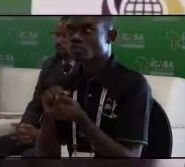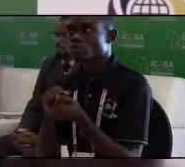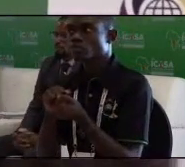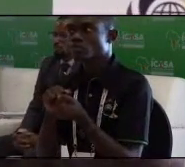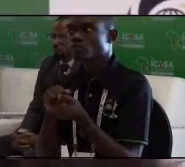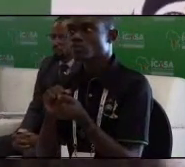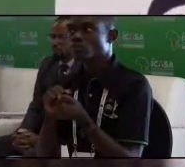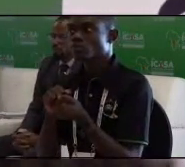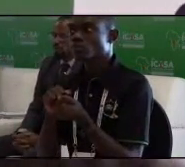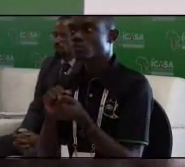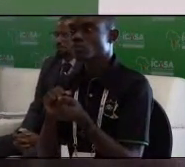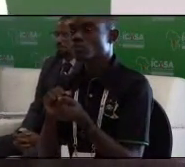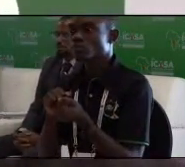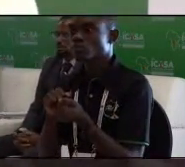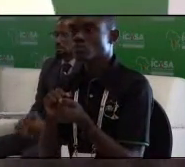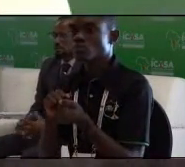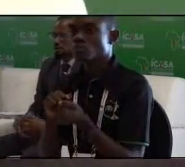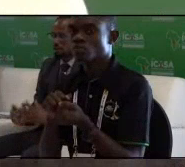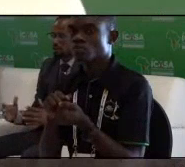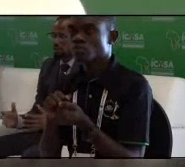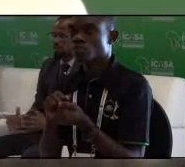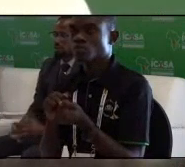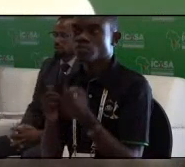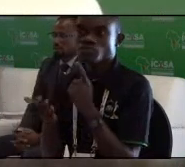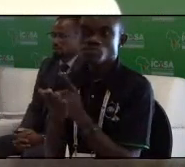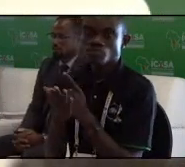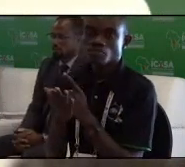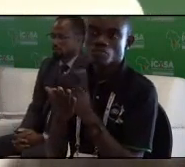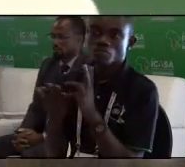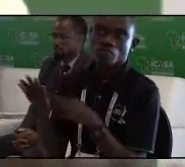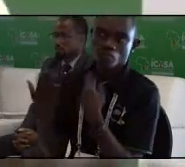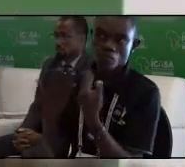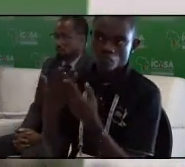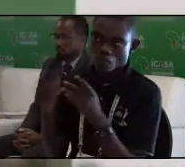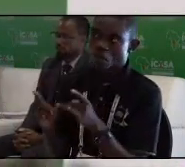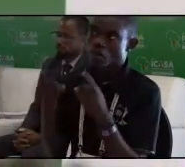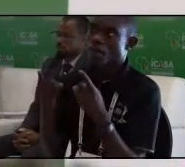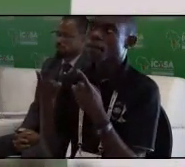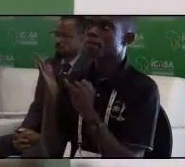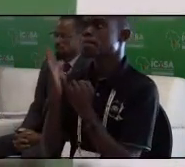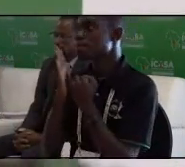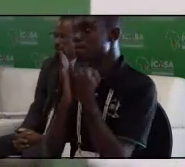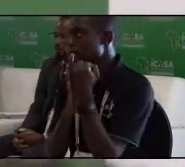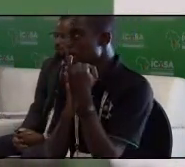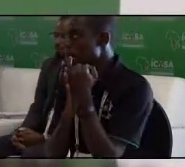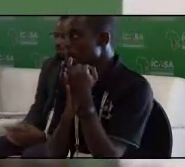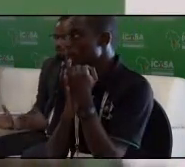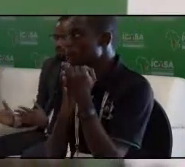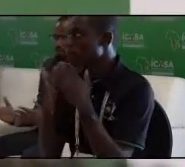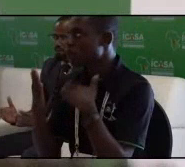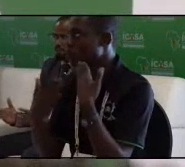with respect to unassisted. So what we did is that we went internally and reviewed our systems and to see how we could improve that. We